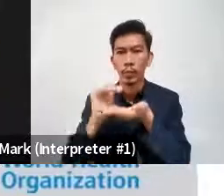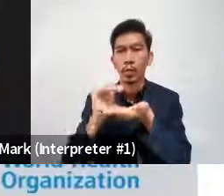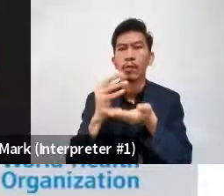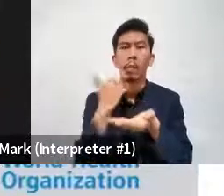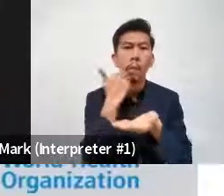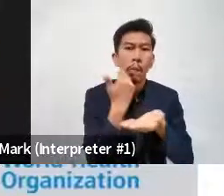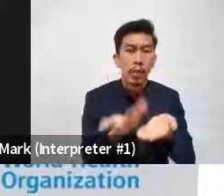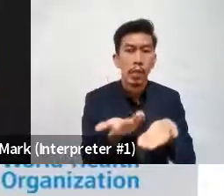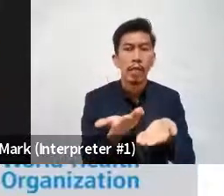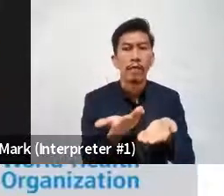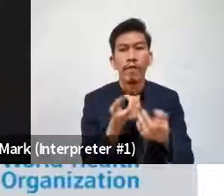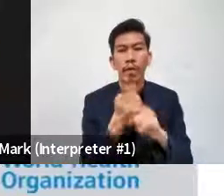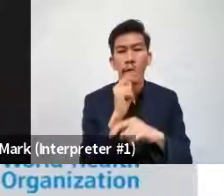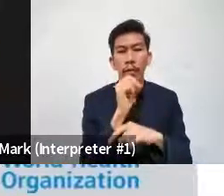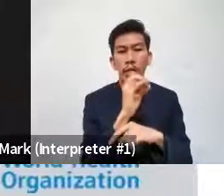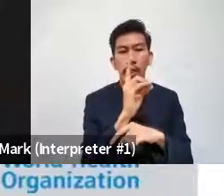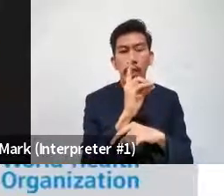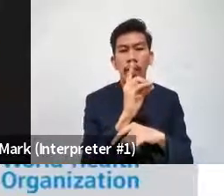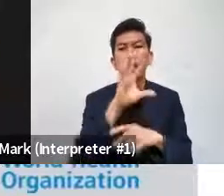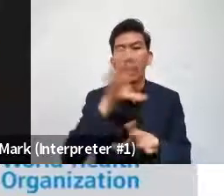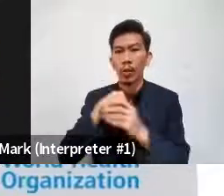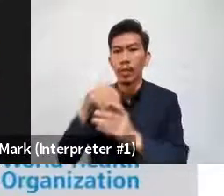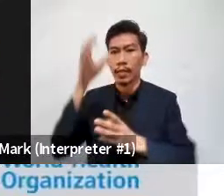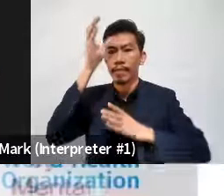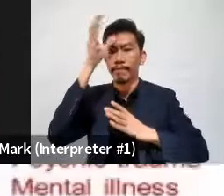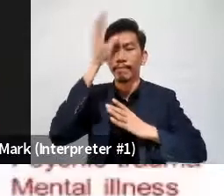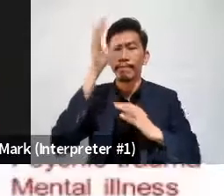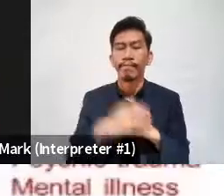mortality from NCDs, including cancer.